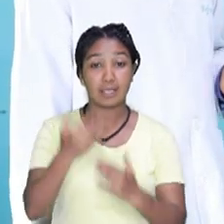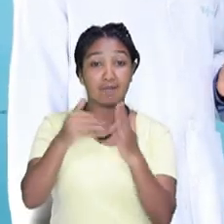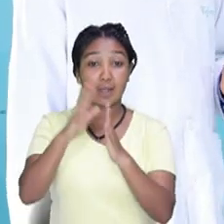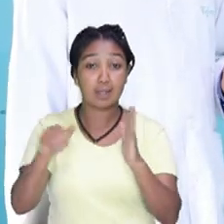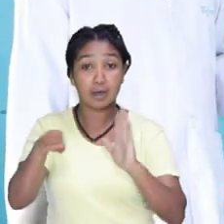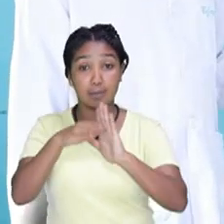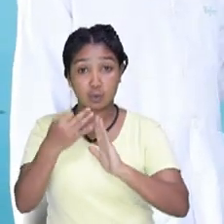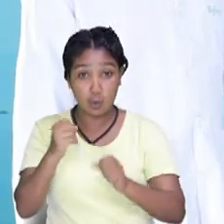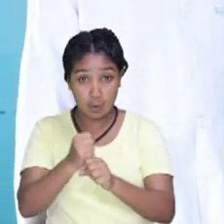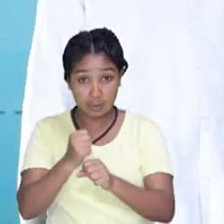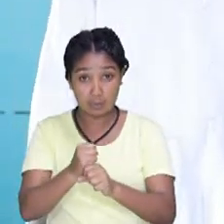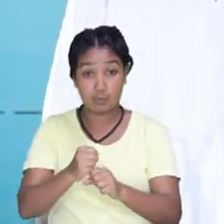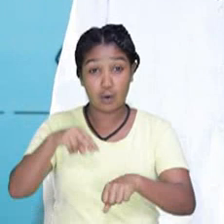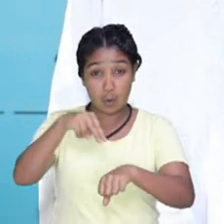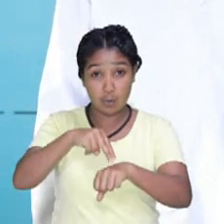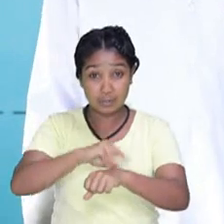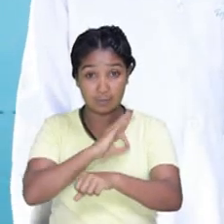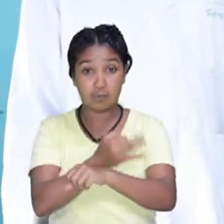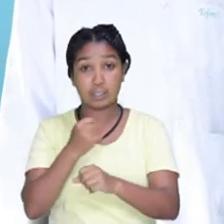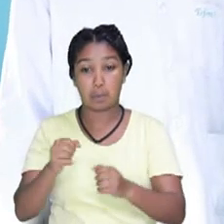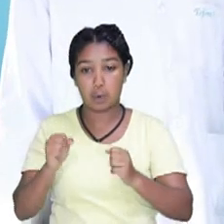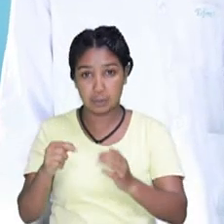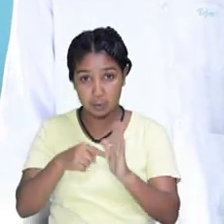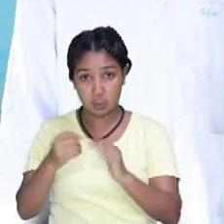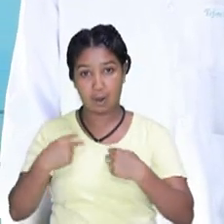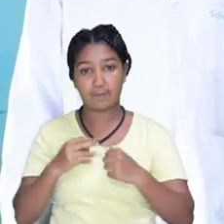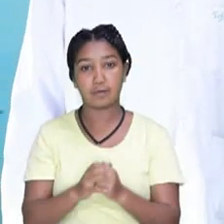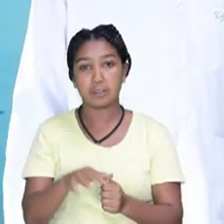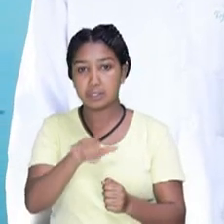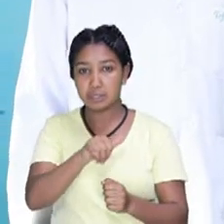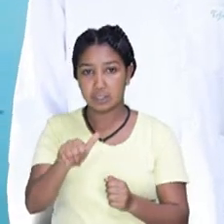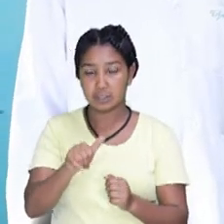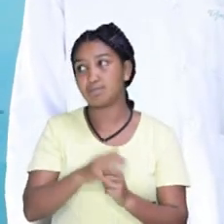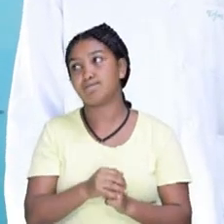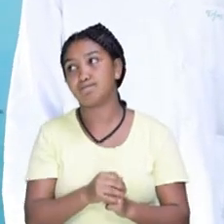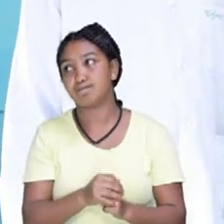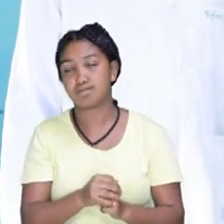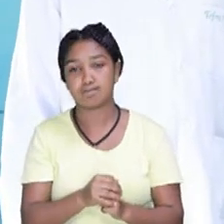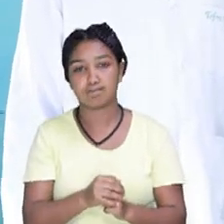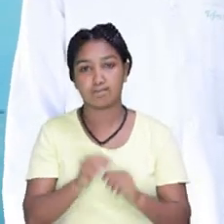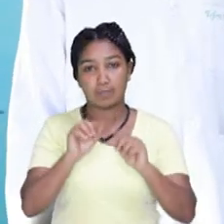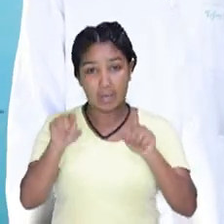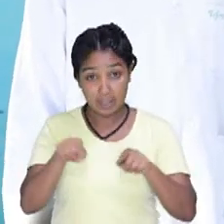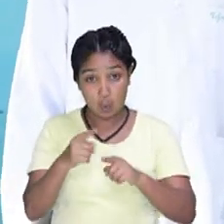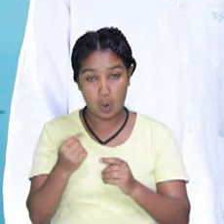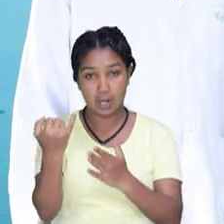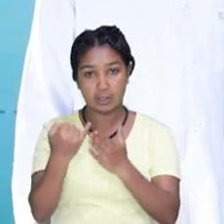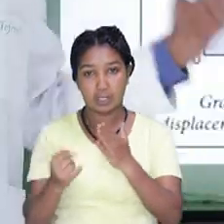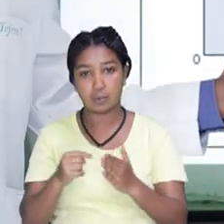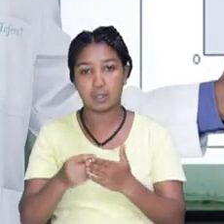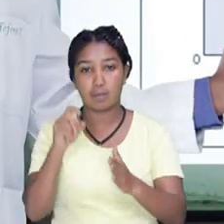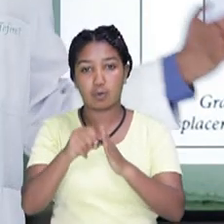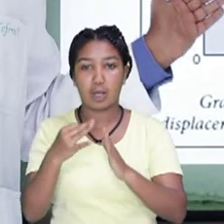Graphical representation of work for a constant force is possible to have such a rectangular shape, which is the